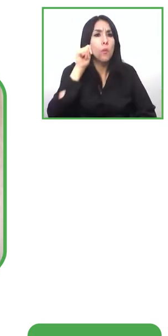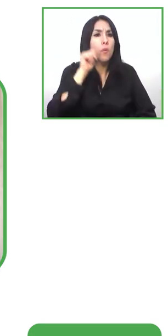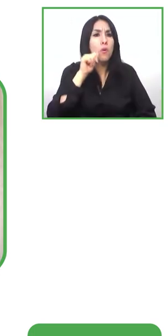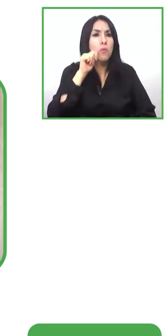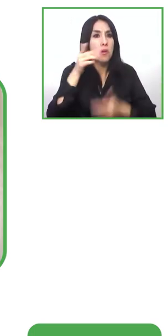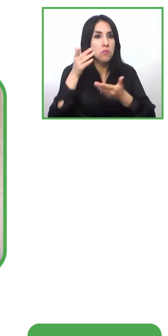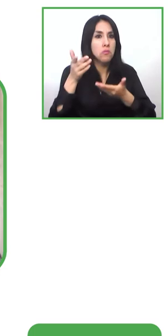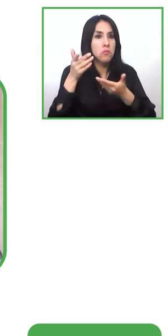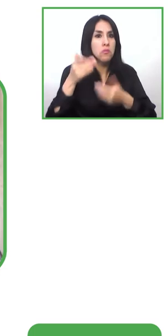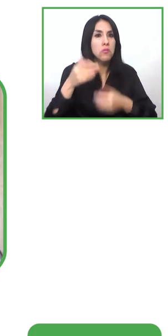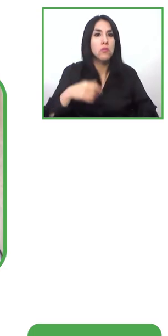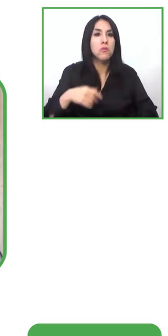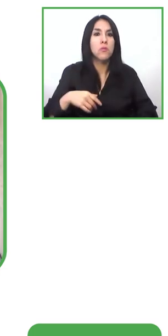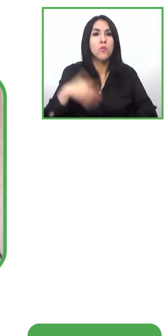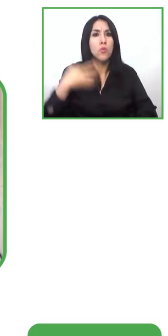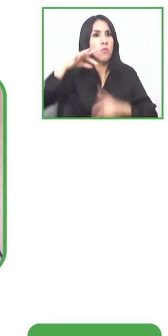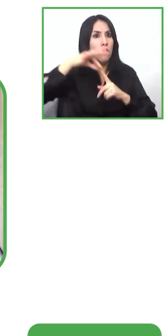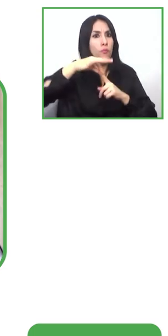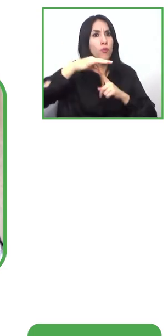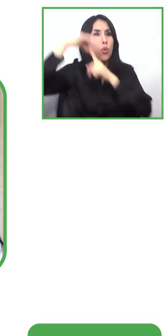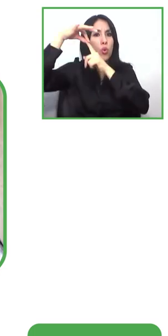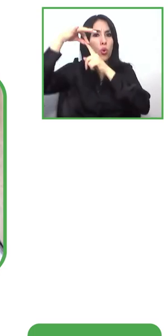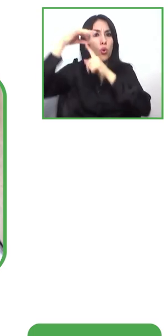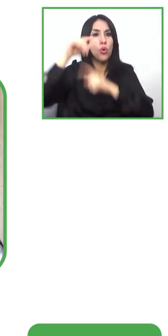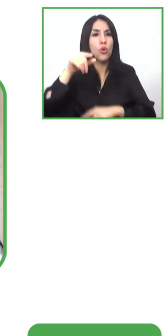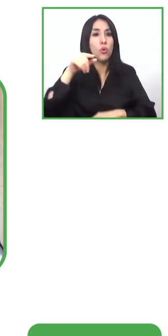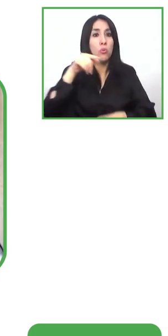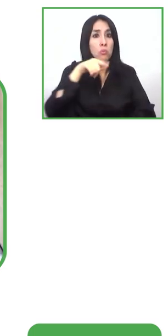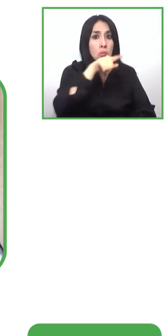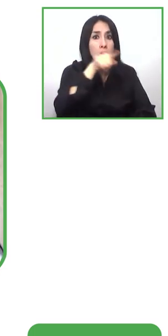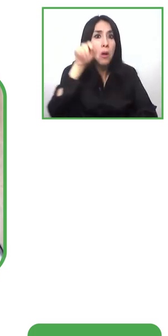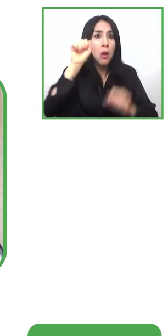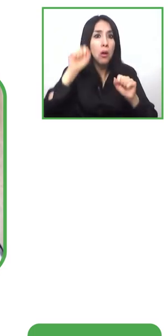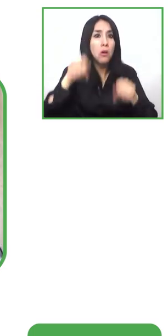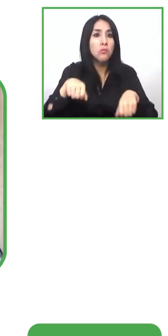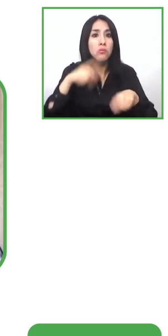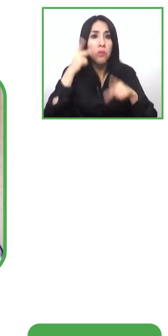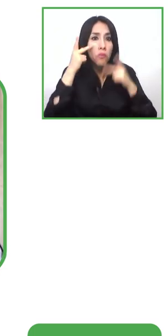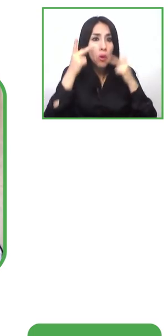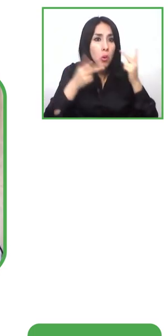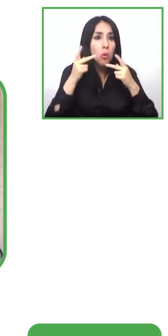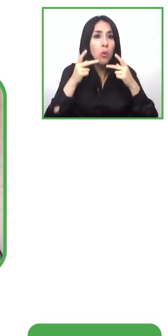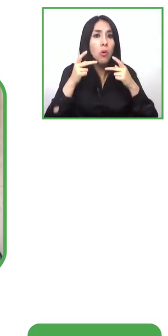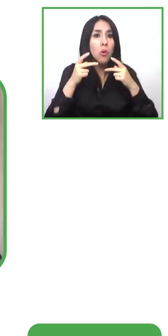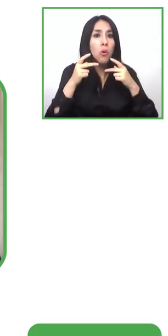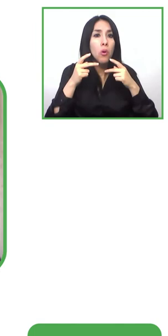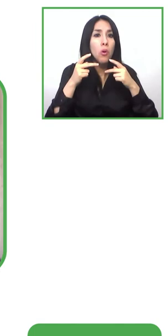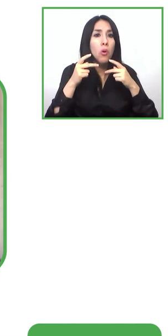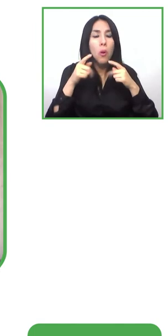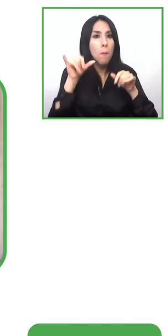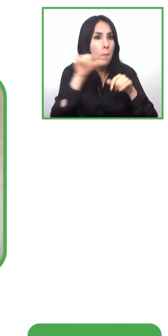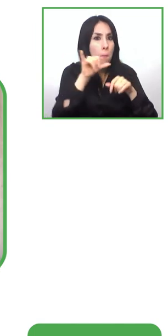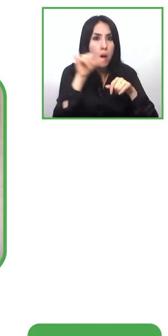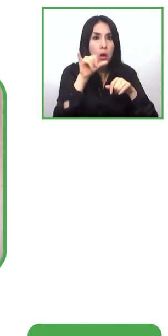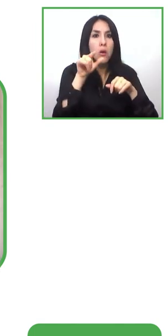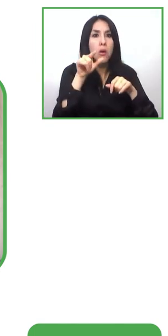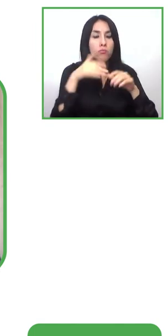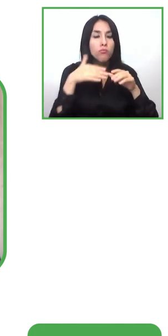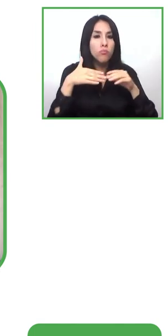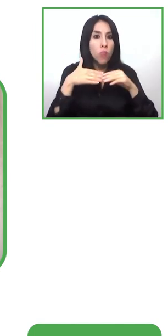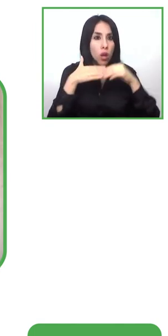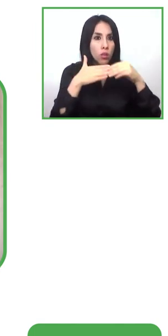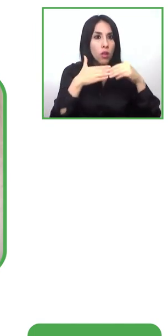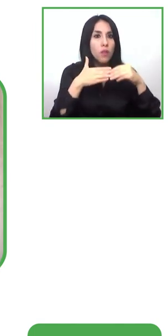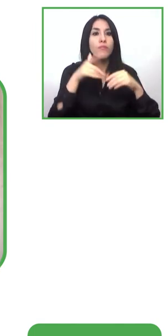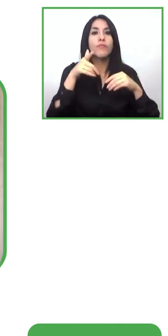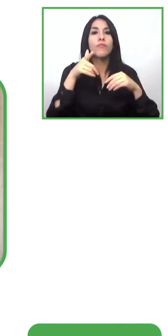include various elements of our staff on those videos. But our women are leaders. And so